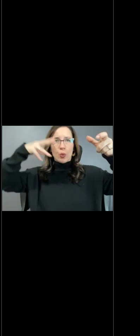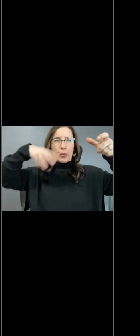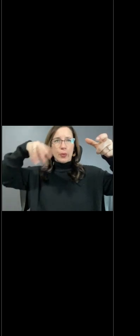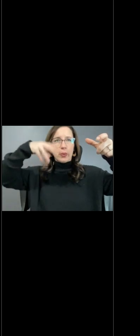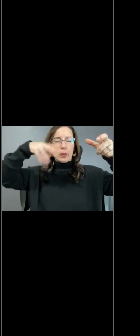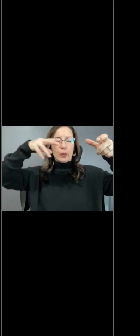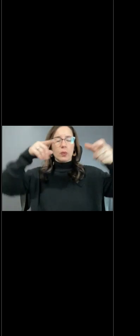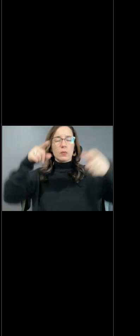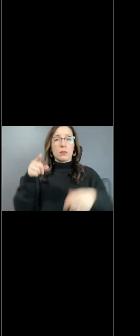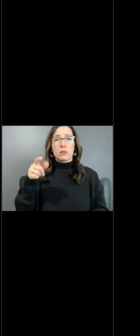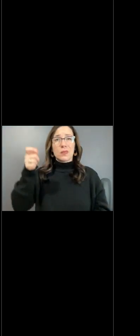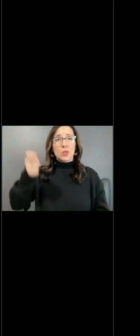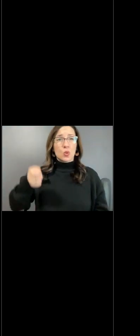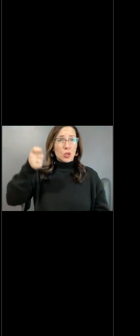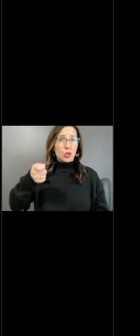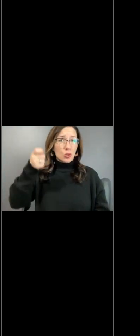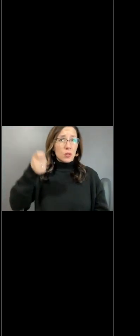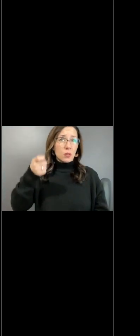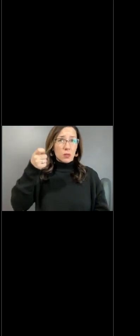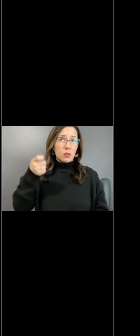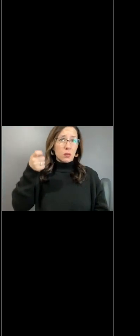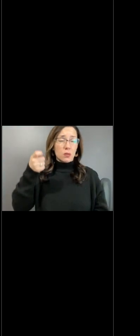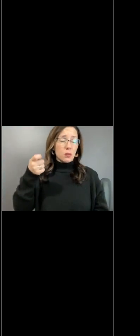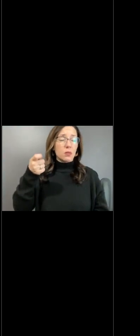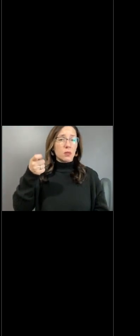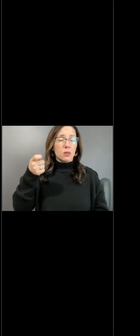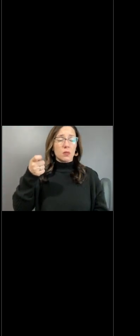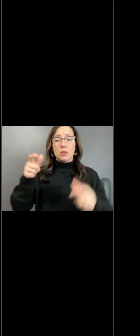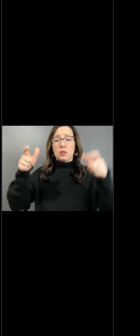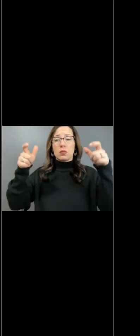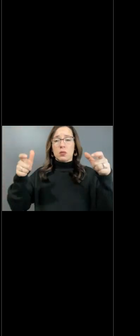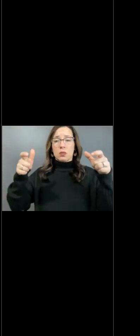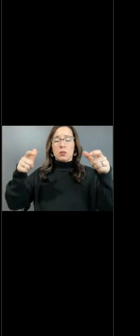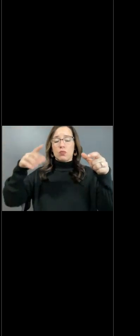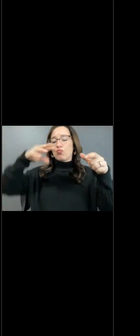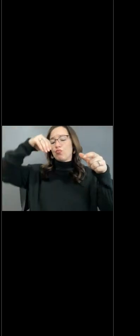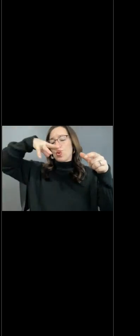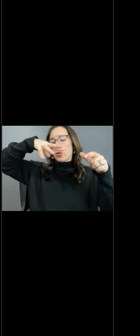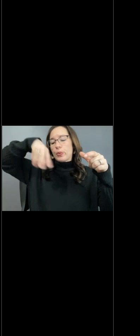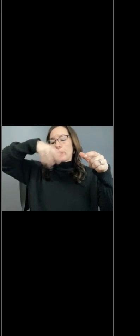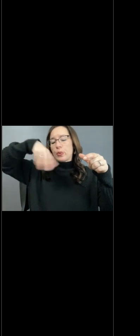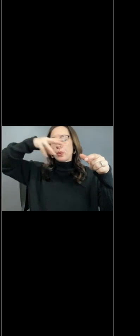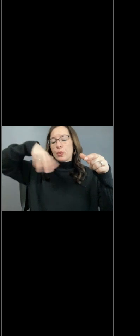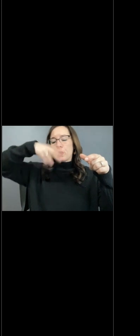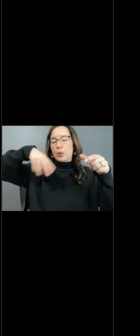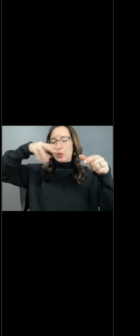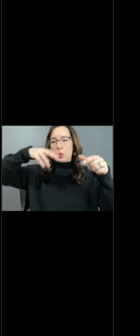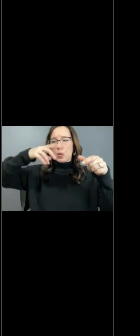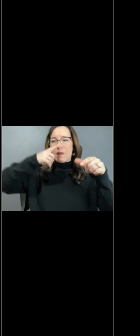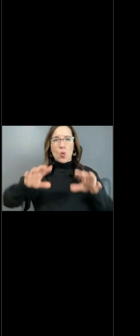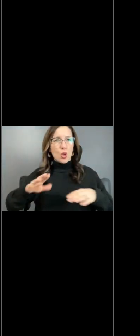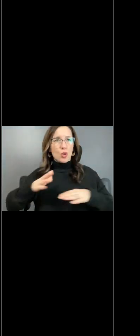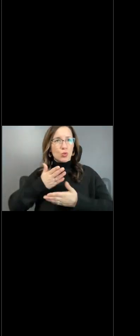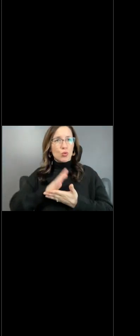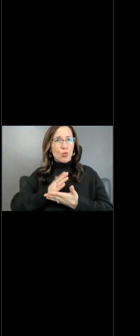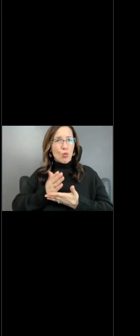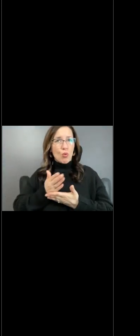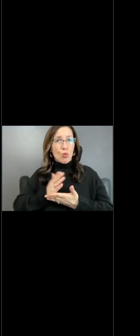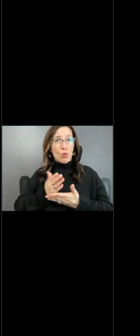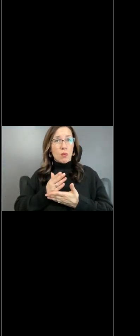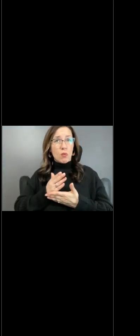the switches on range hood kitchen ventilation fans be in